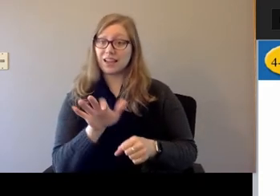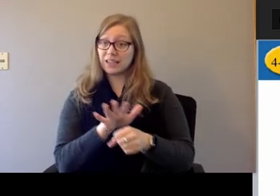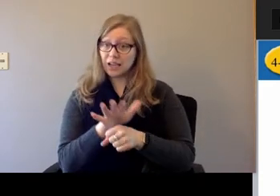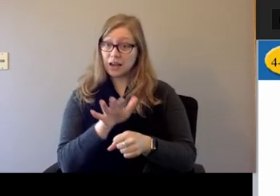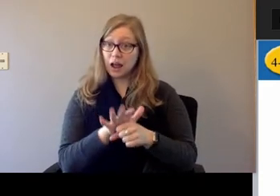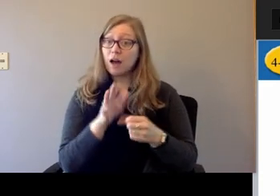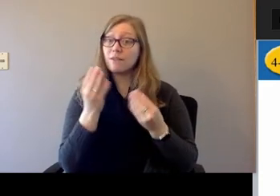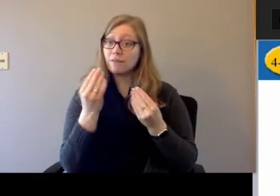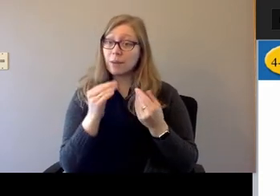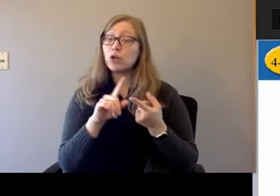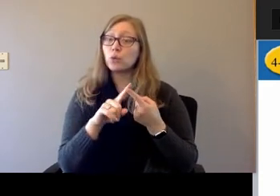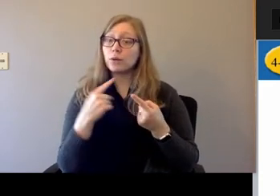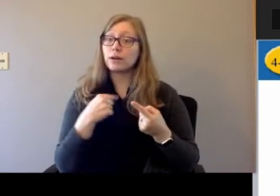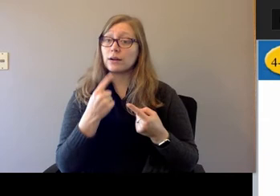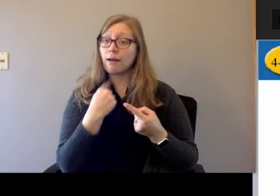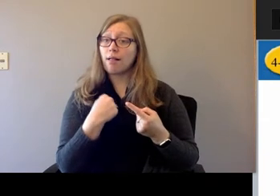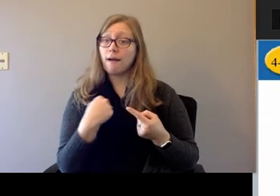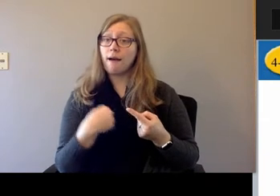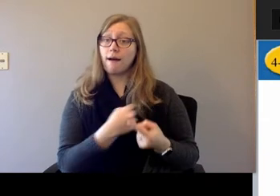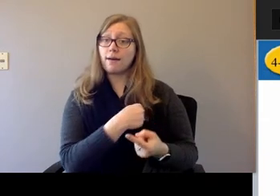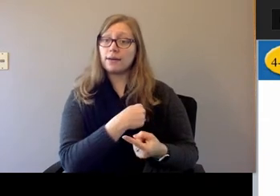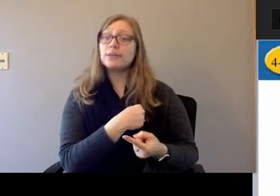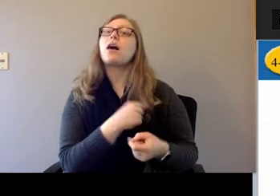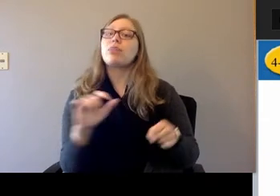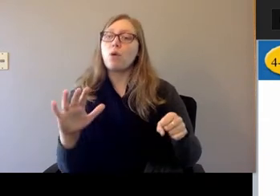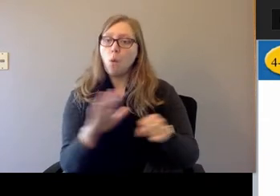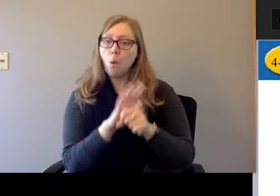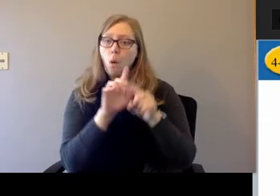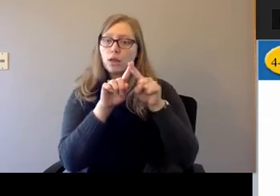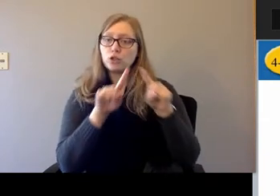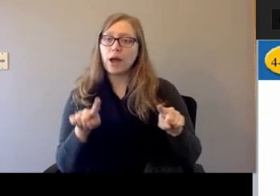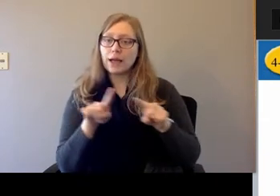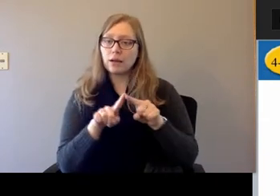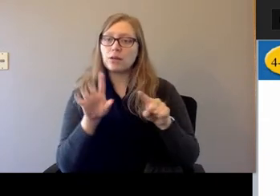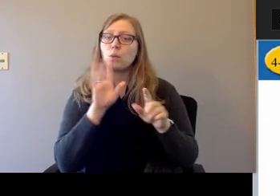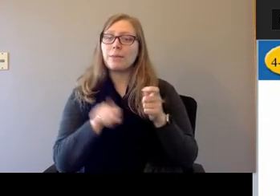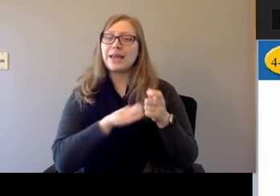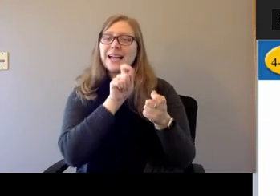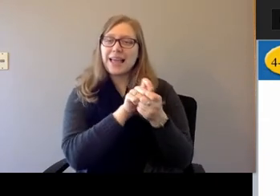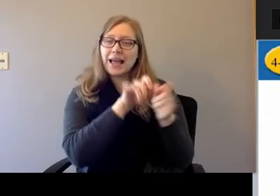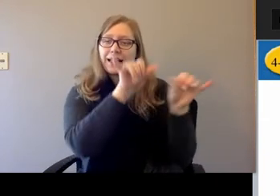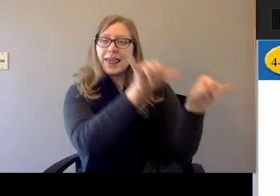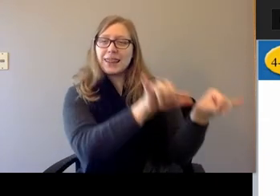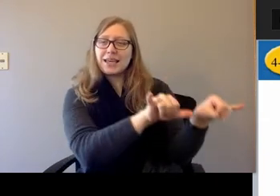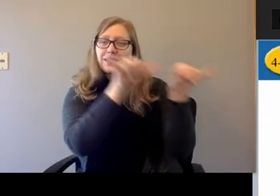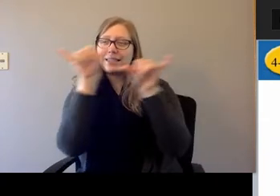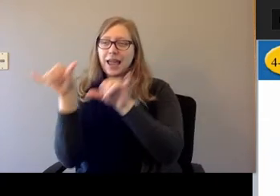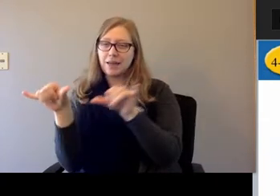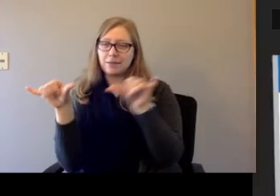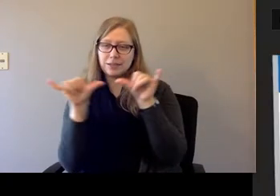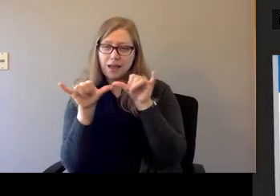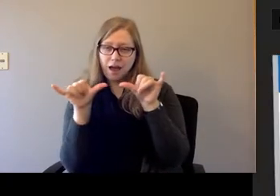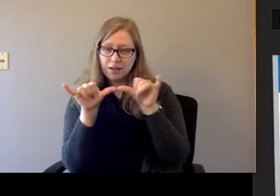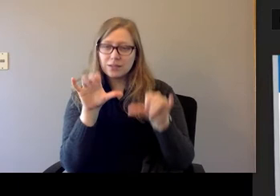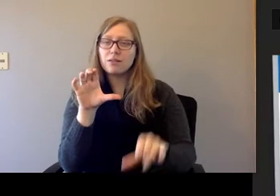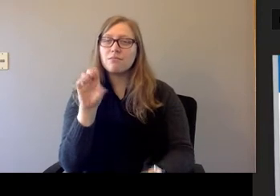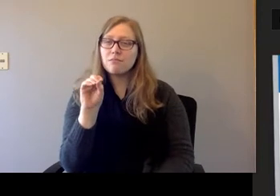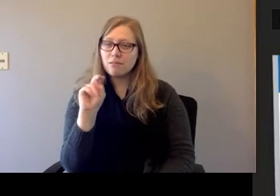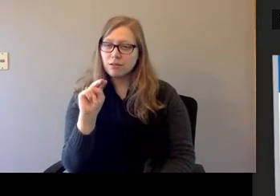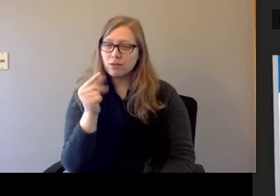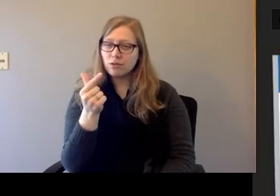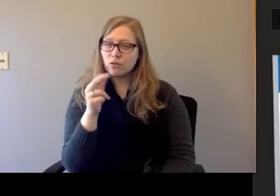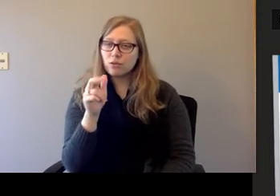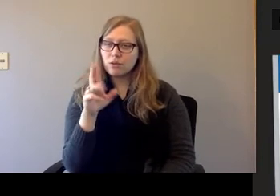say that the entire triangle is exactly the same size as the other one. They are congruent. So how would